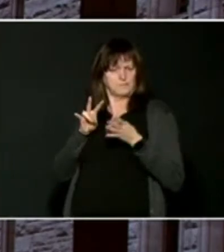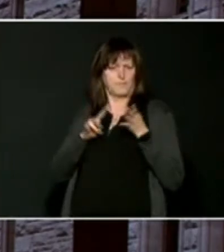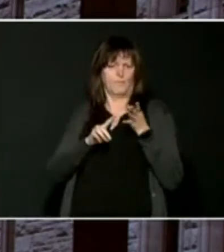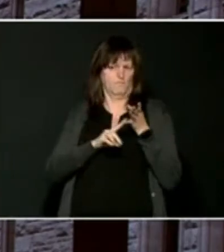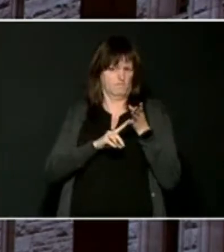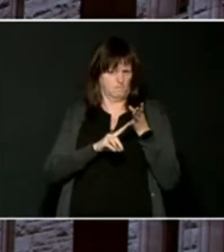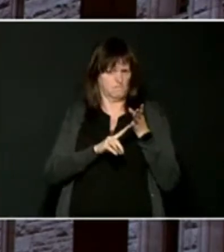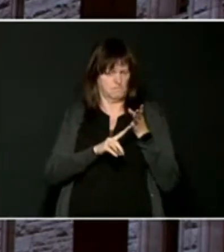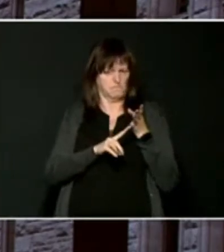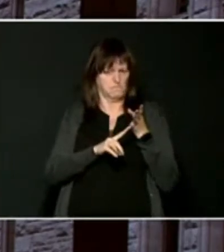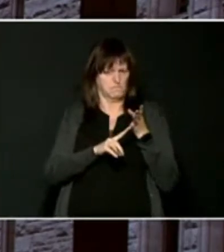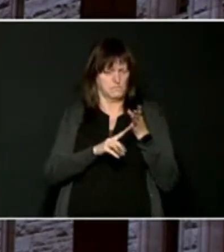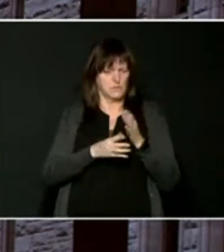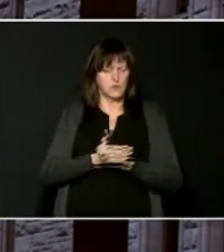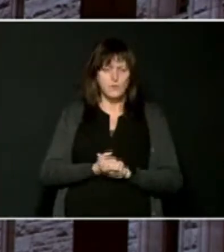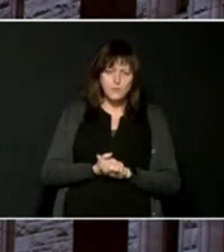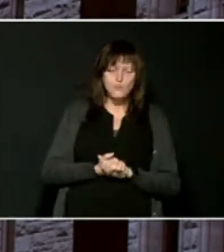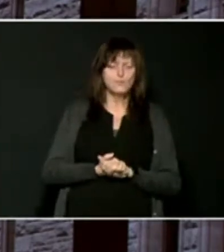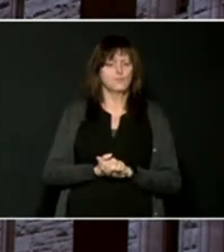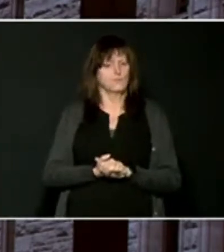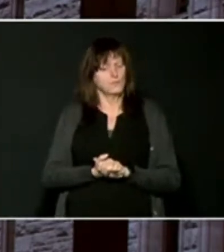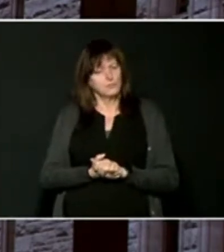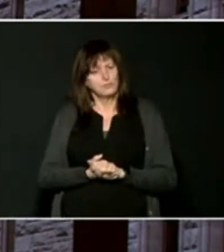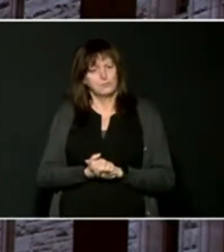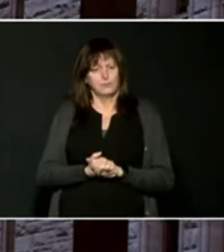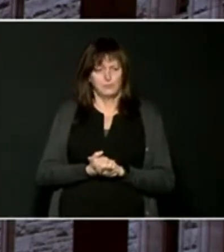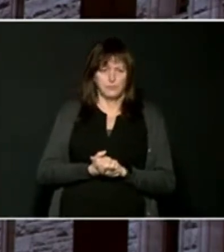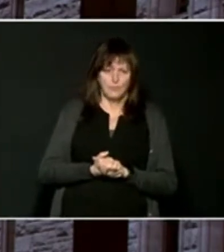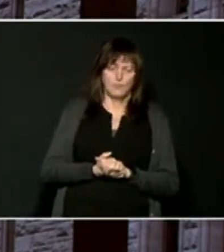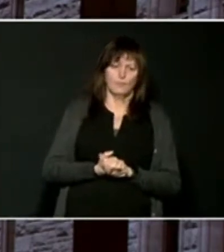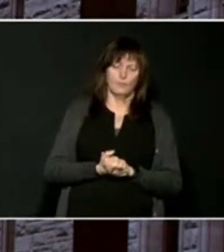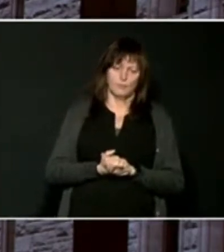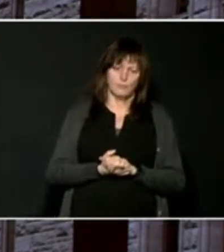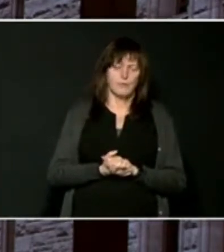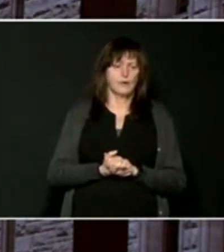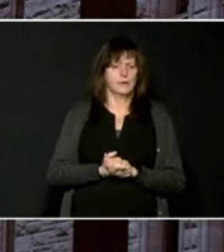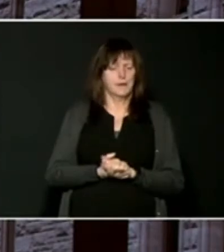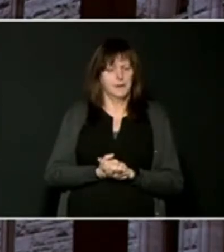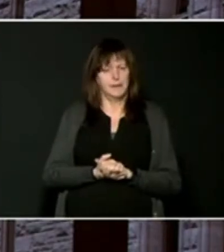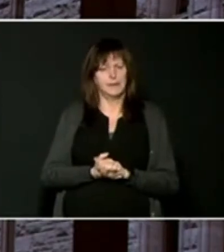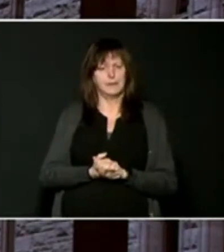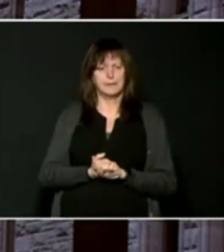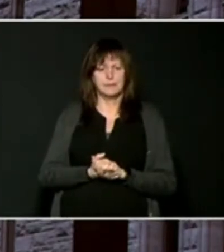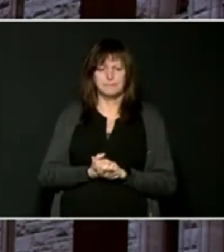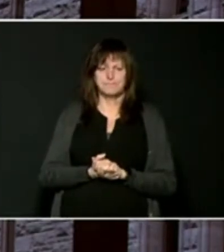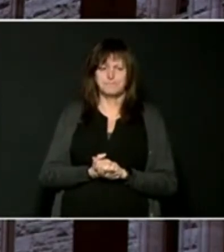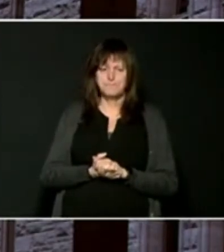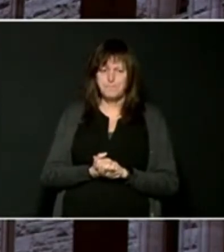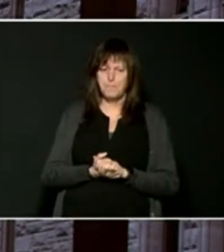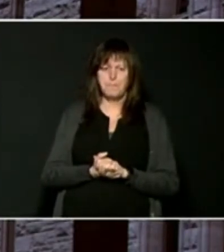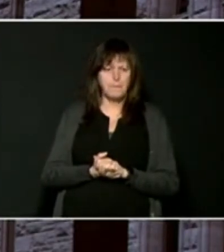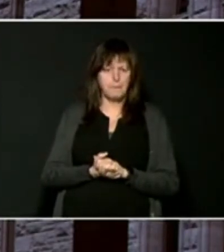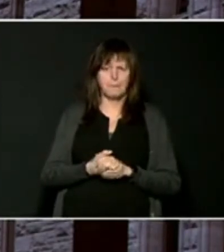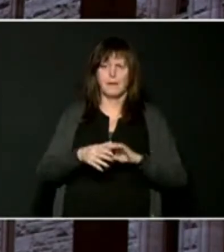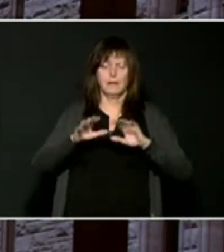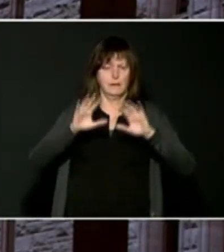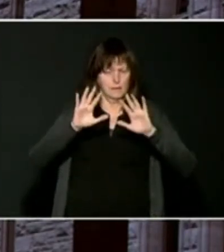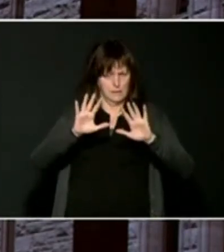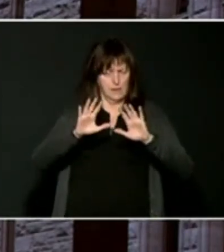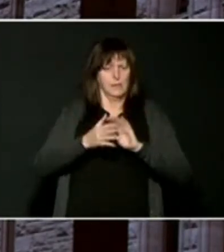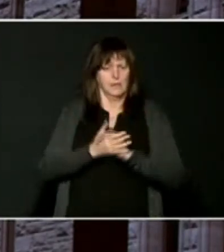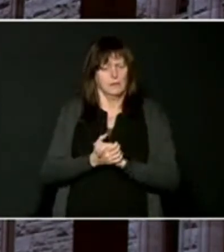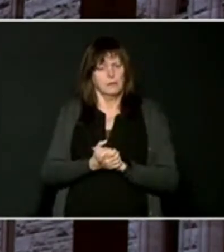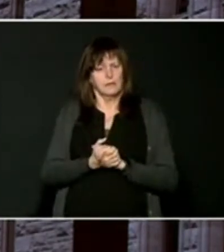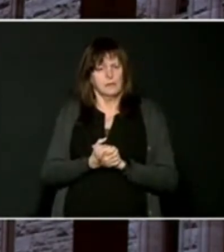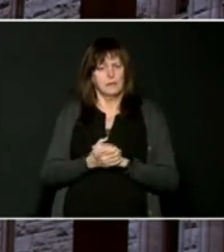So if we look at things there, we see actually more, I'm sorry, I had those reversed. We had 1,908 in the latter half